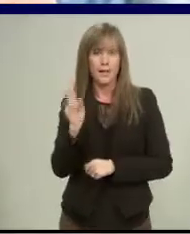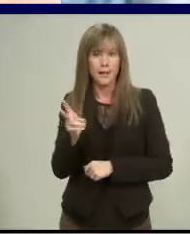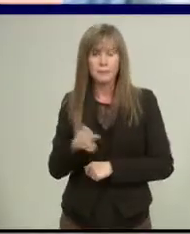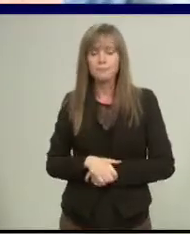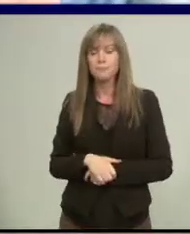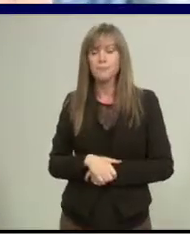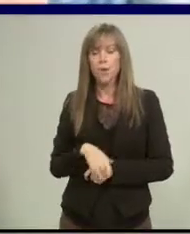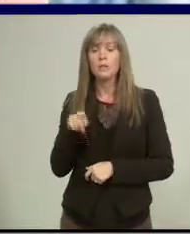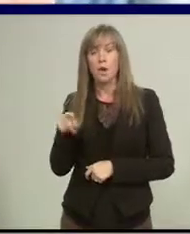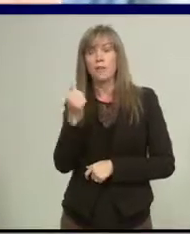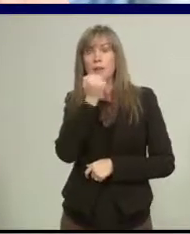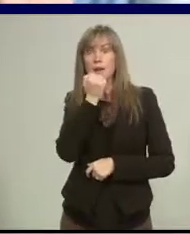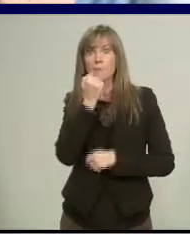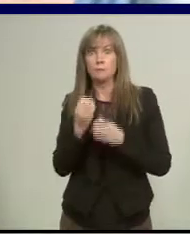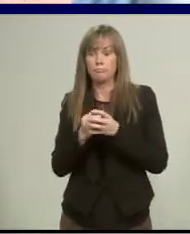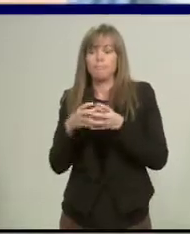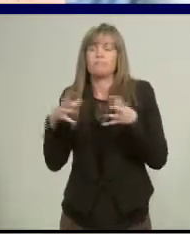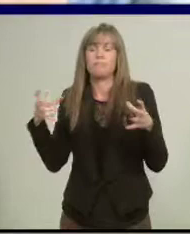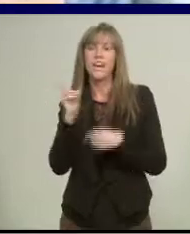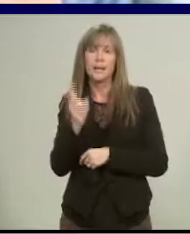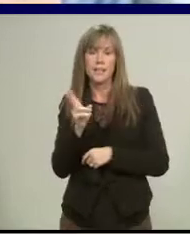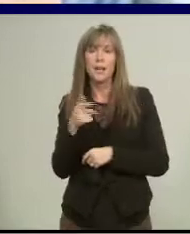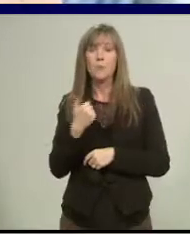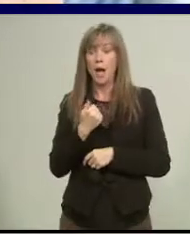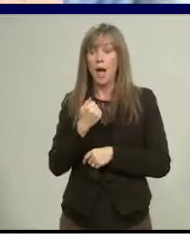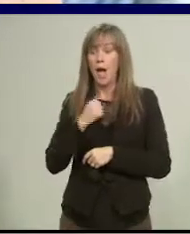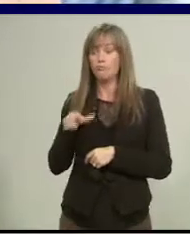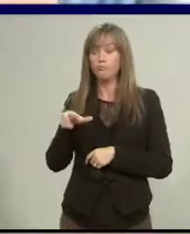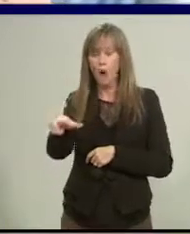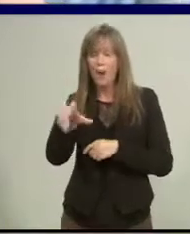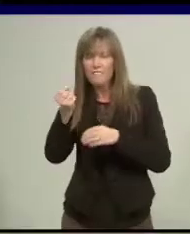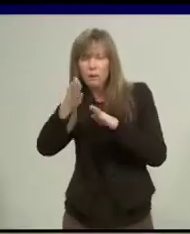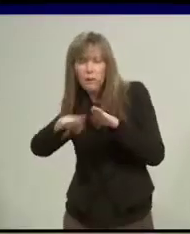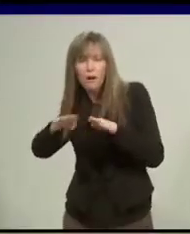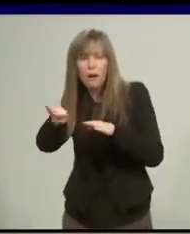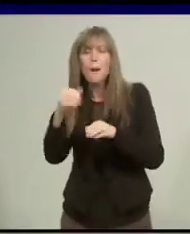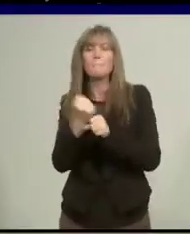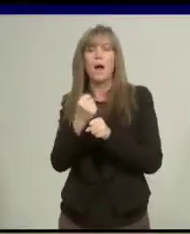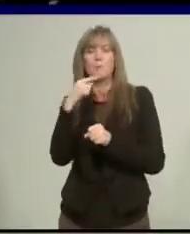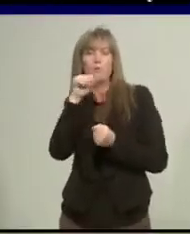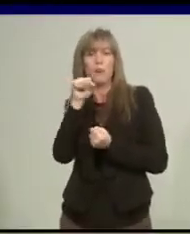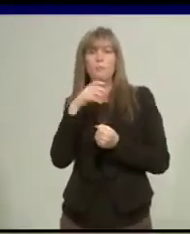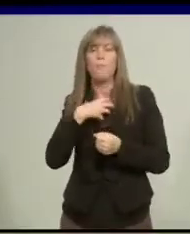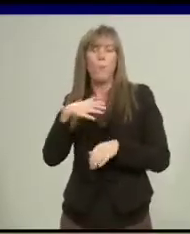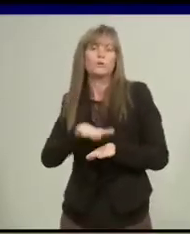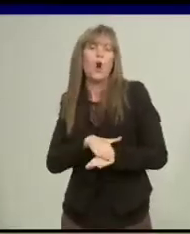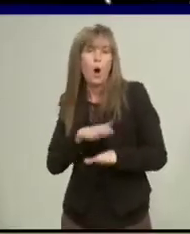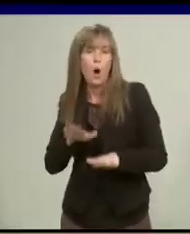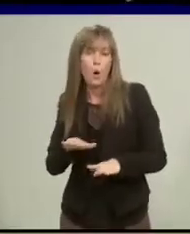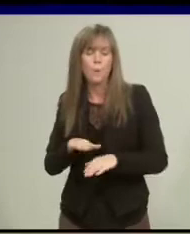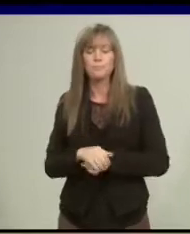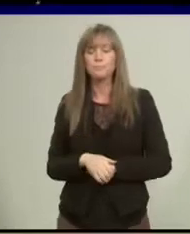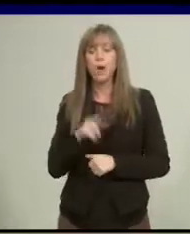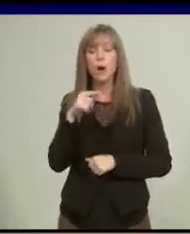up there again. Obviously the conditions of the road at the moment is slowing them down in some areas. The boy racers aren't only based in